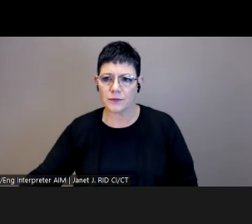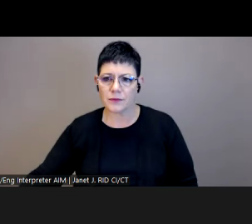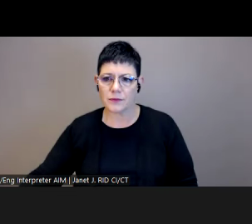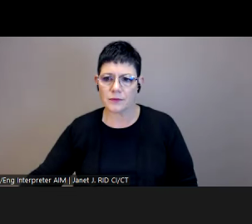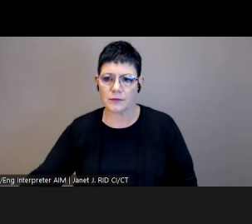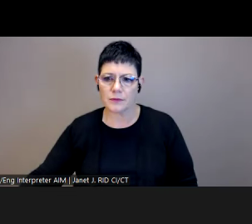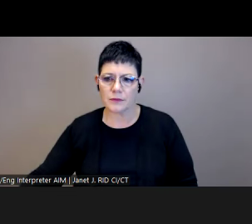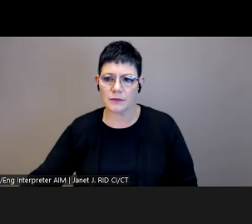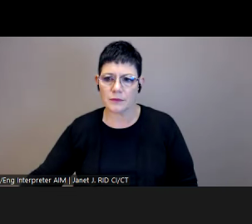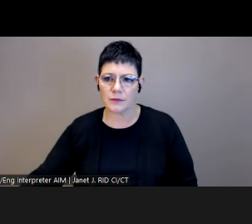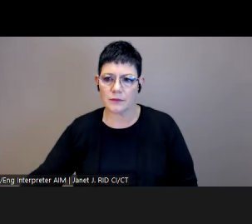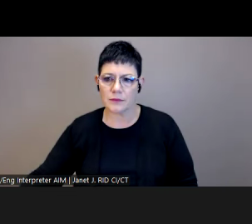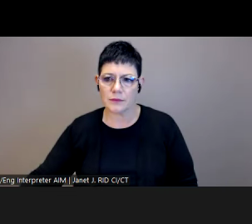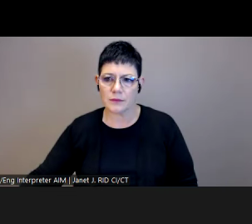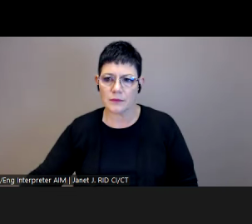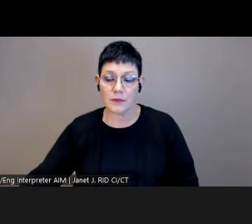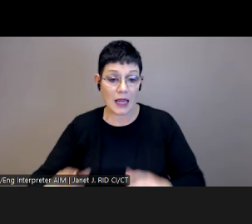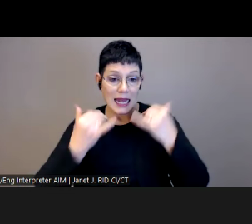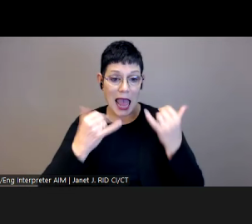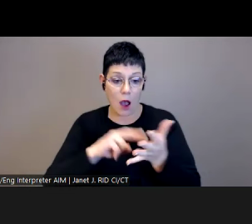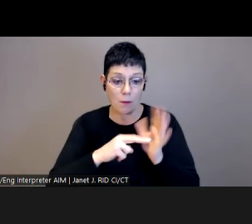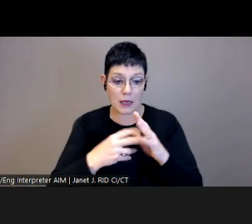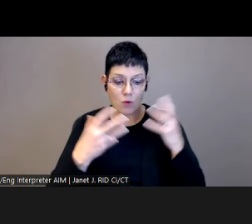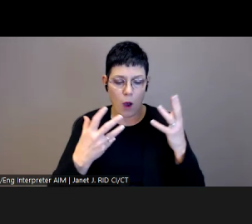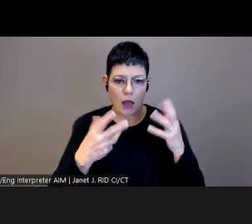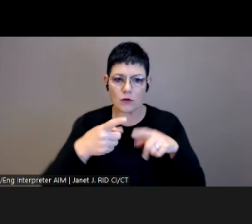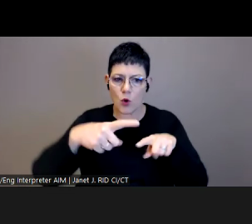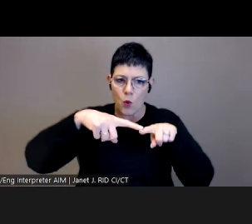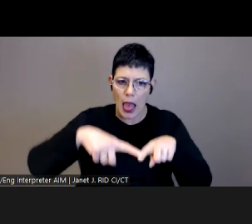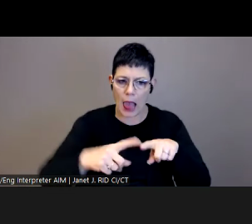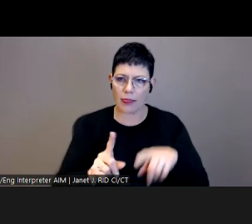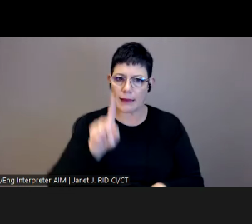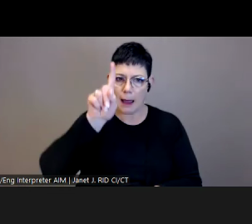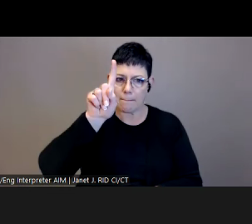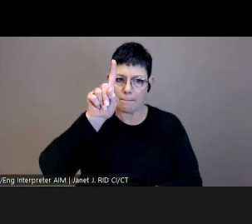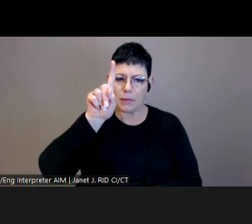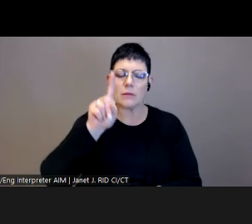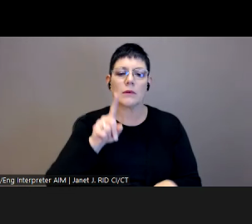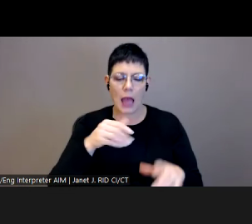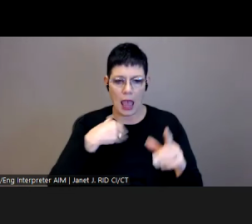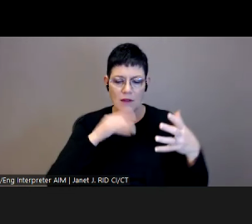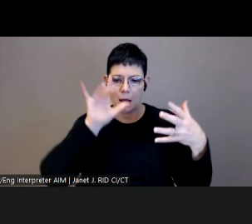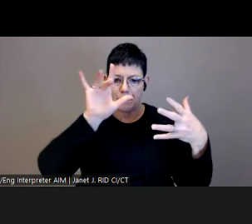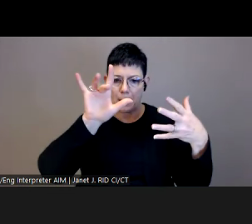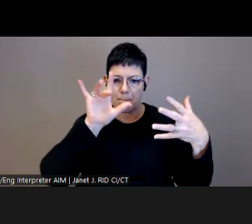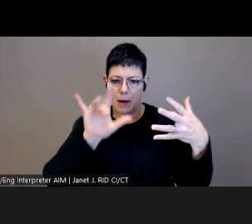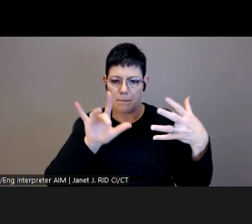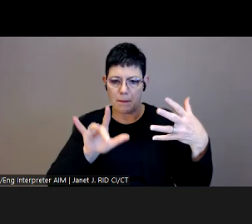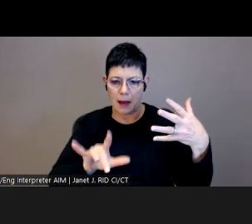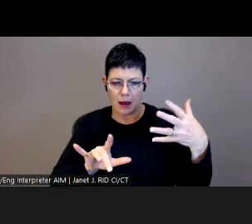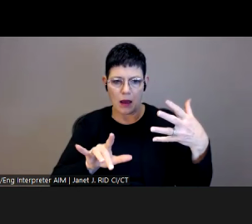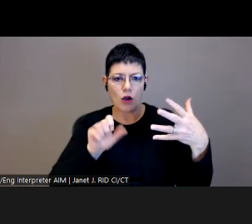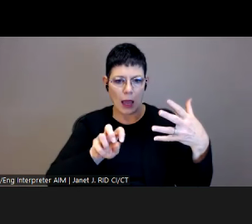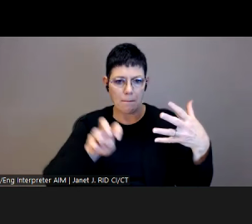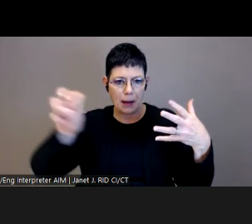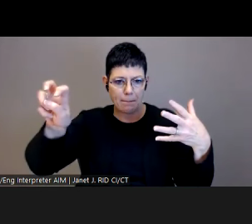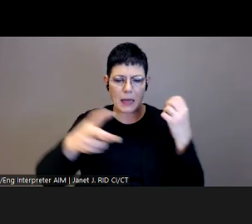and be sure to rely on the many tools and resources hyperlinked in the chapters and saved in the